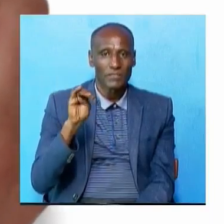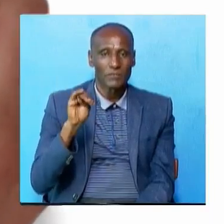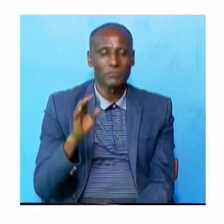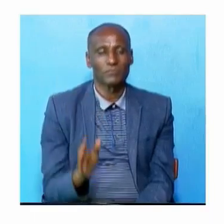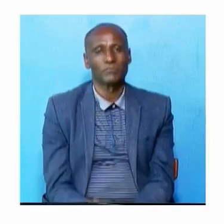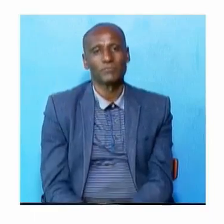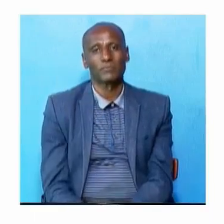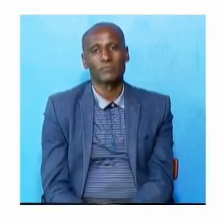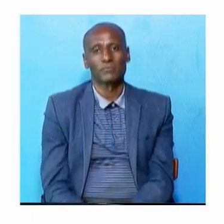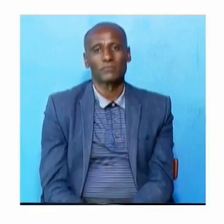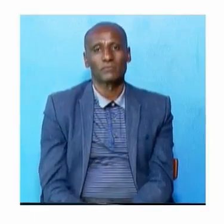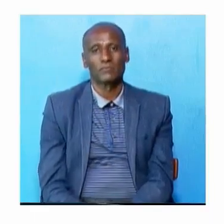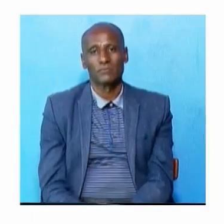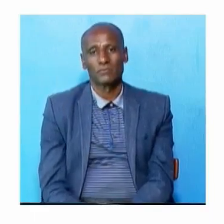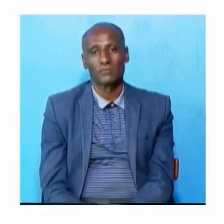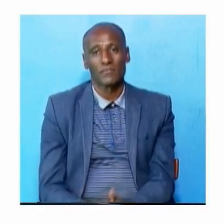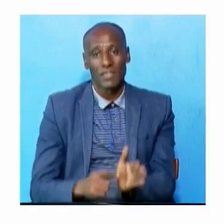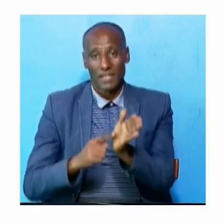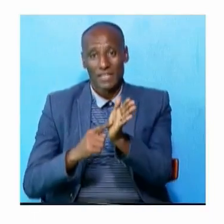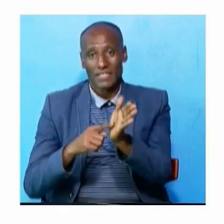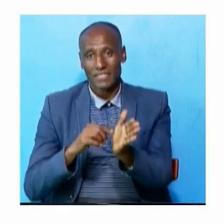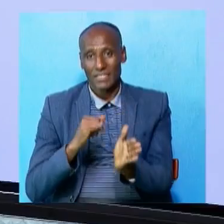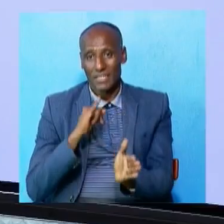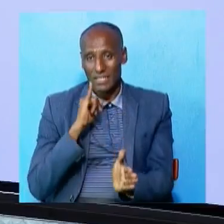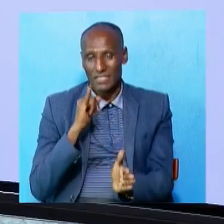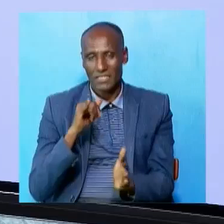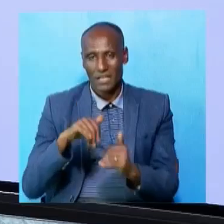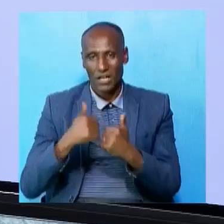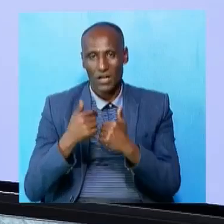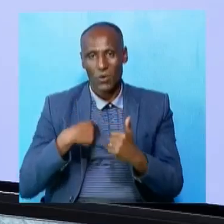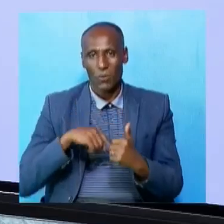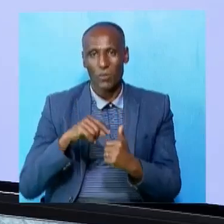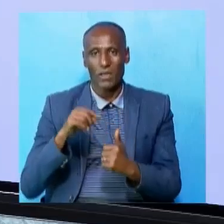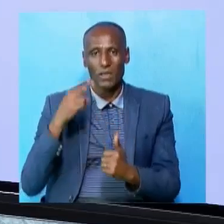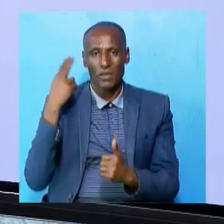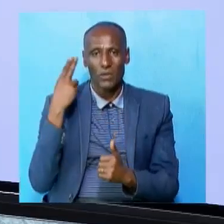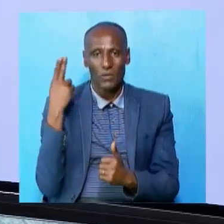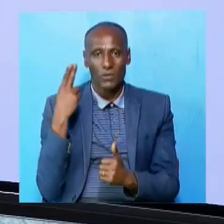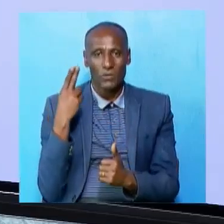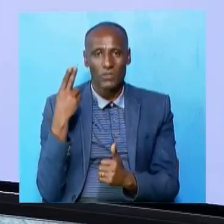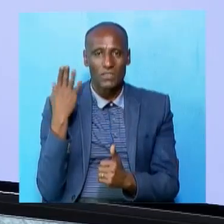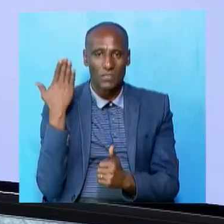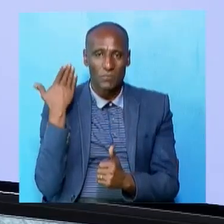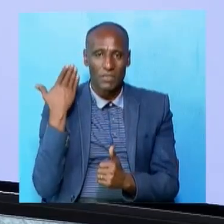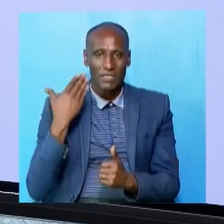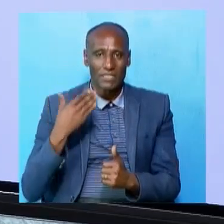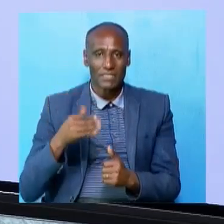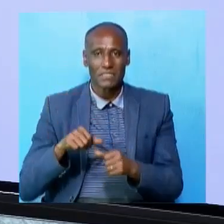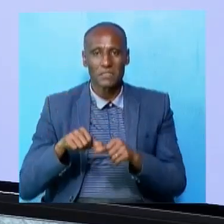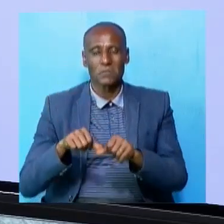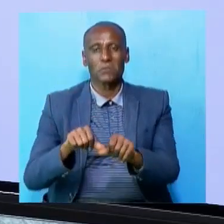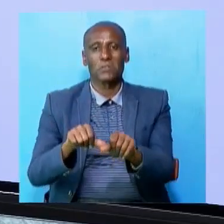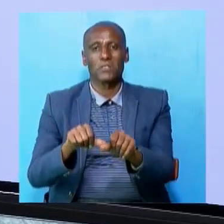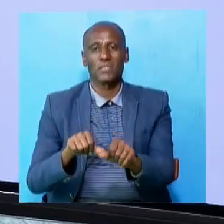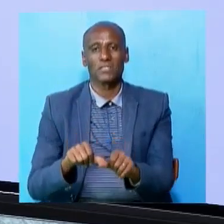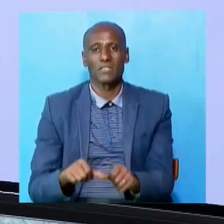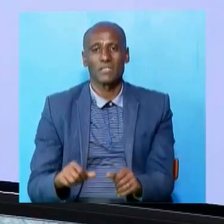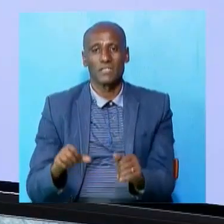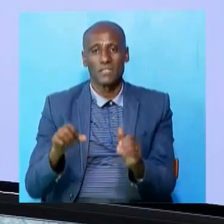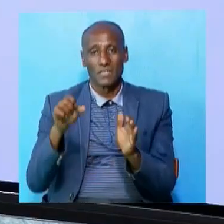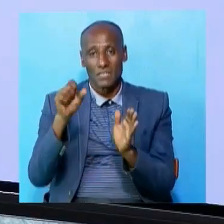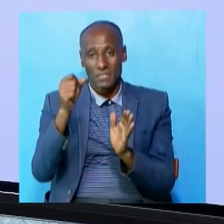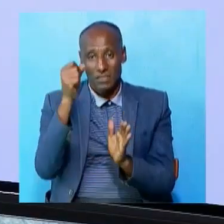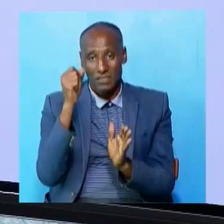complement. This is how we use what? The past continuous. Subject plus was